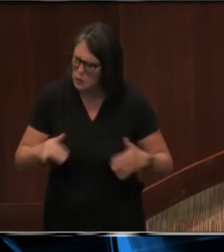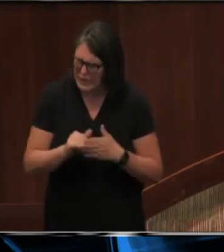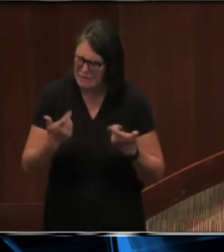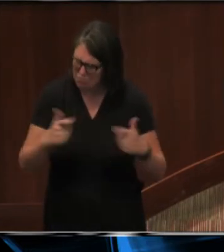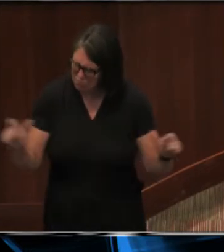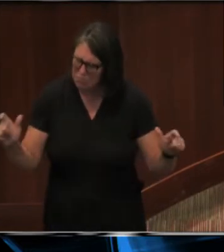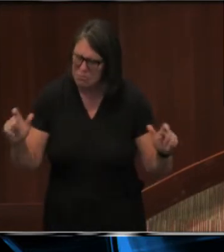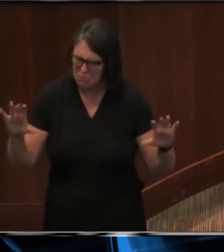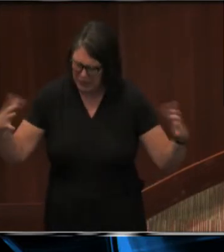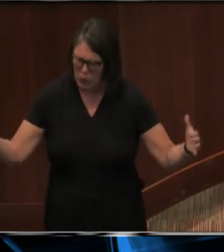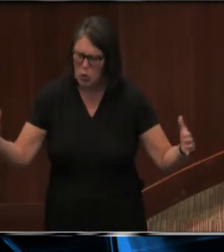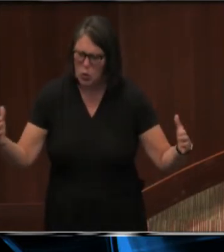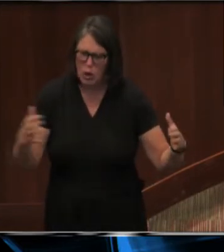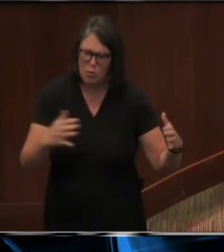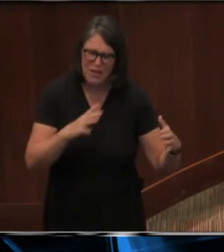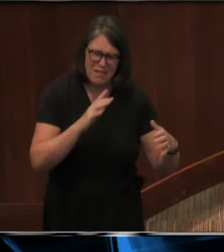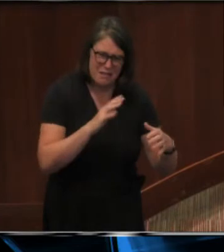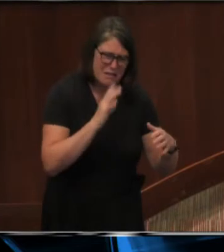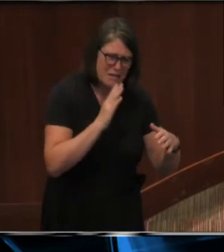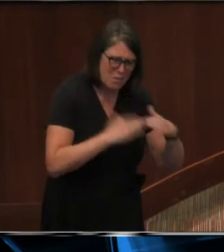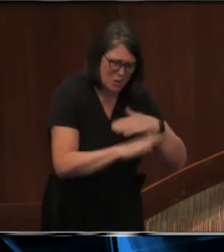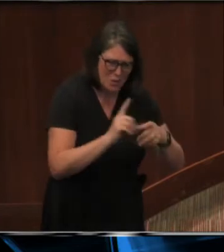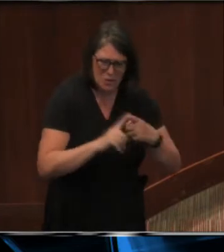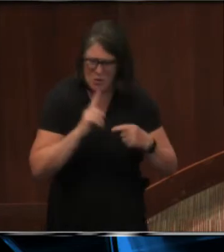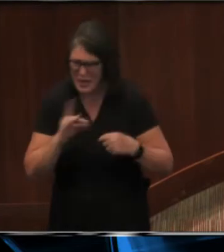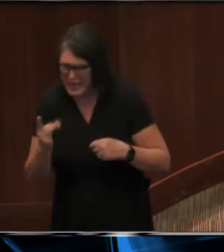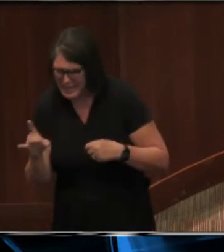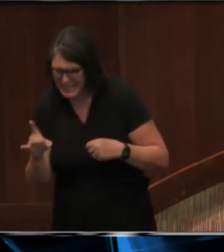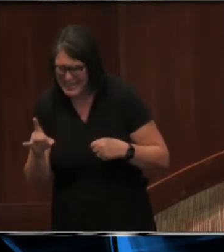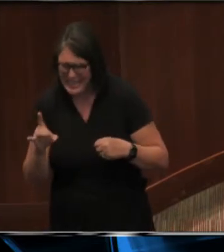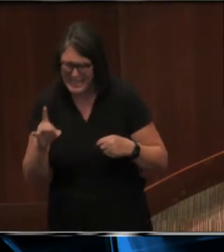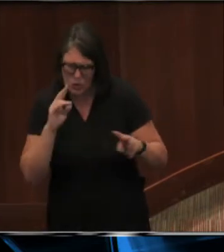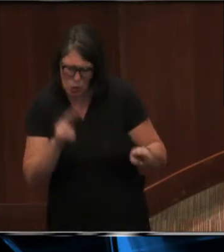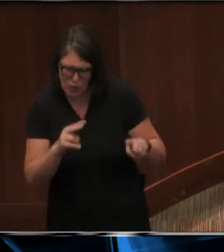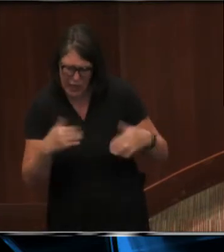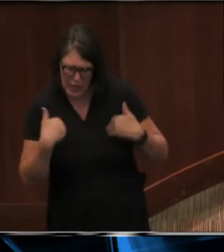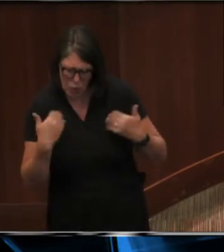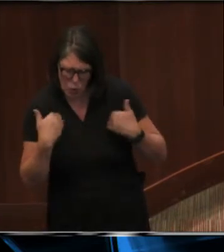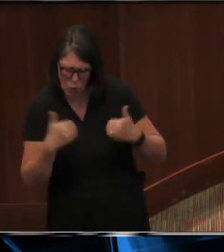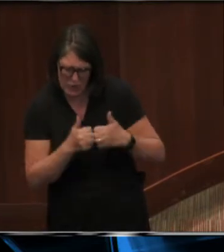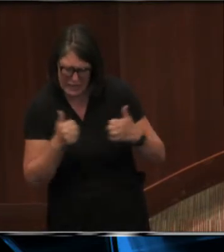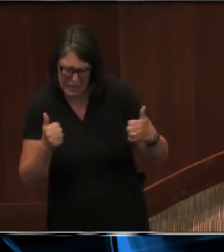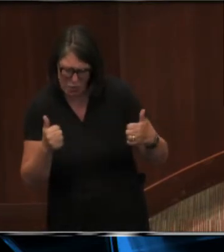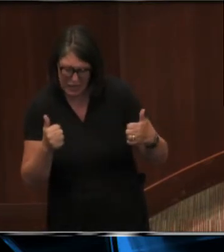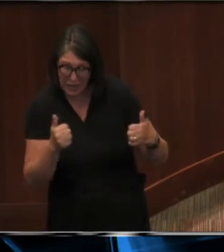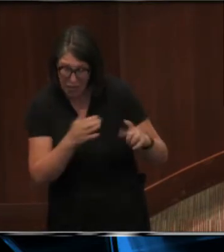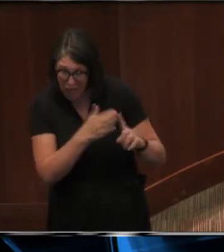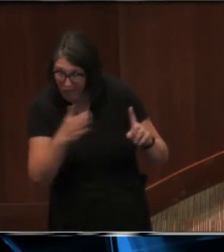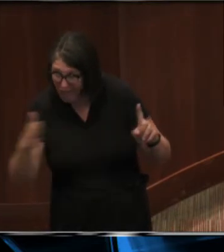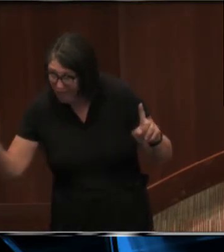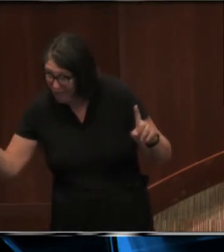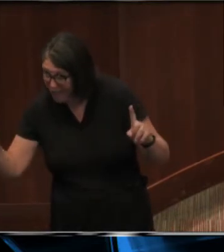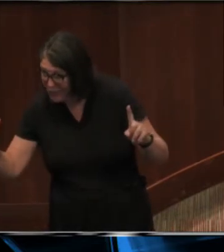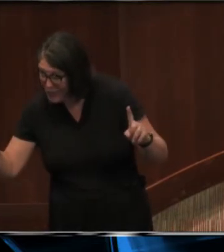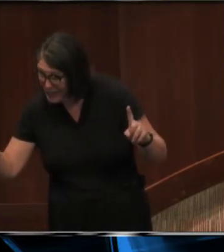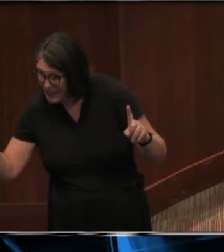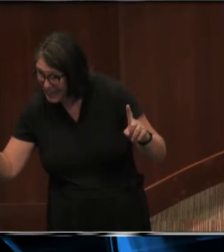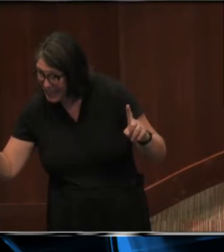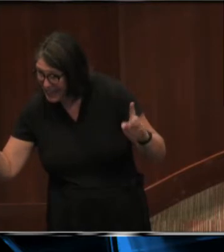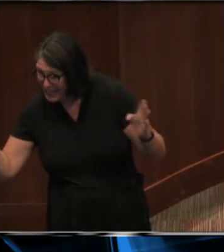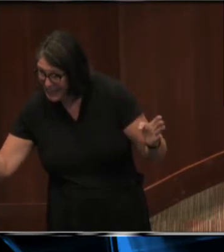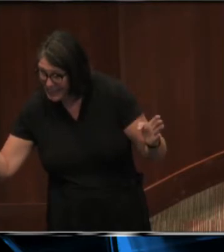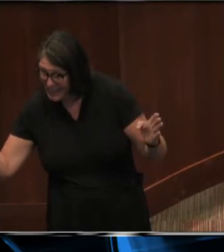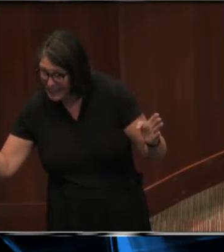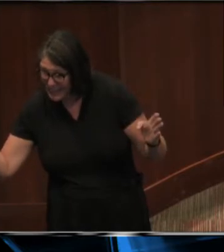18, just to look at really the youth separately, then going all the way to 29, especially when we're looking at